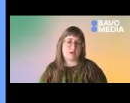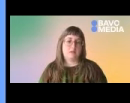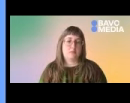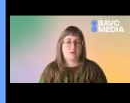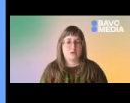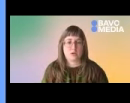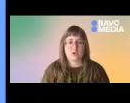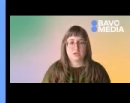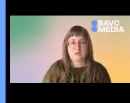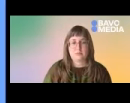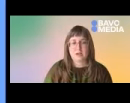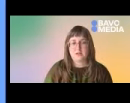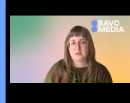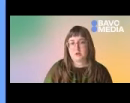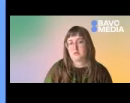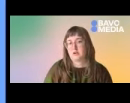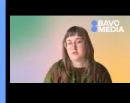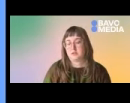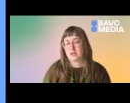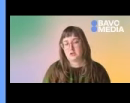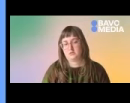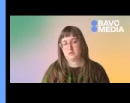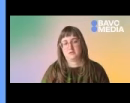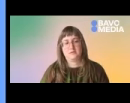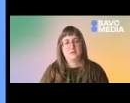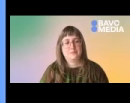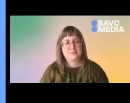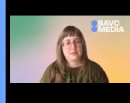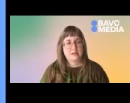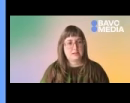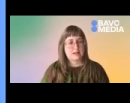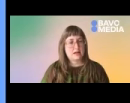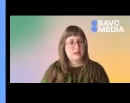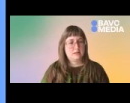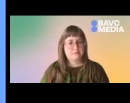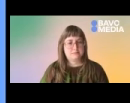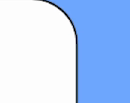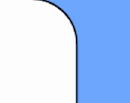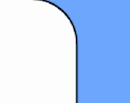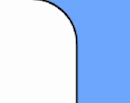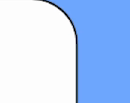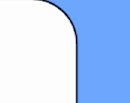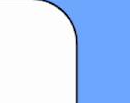to directly propose questions to the panelists, moderators, and the hosts. Next slide.